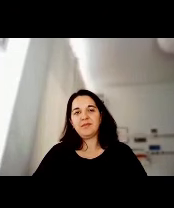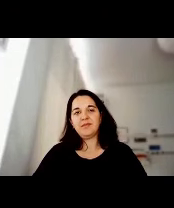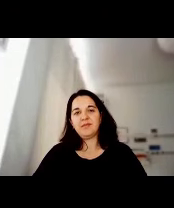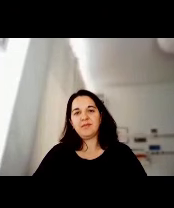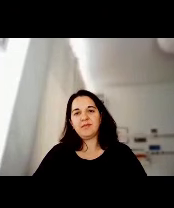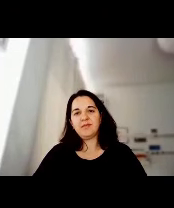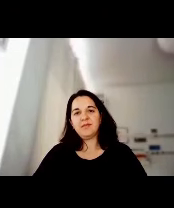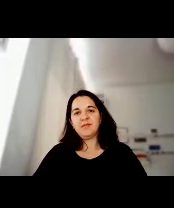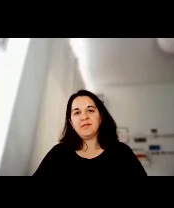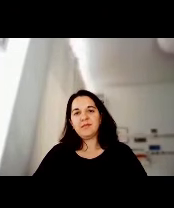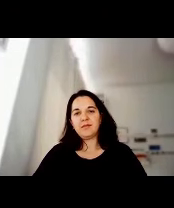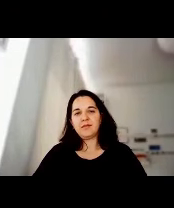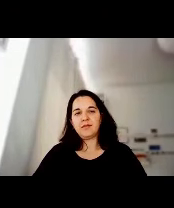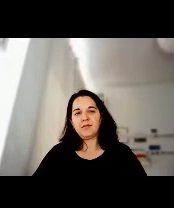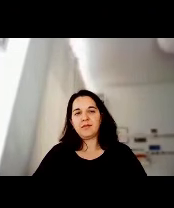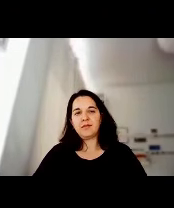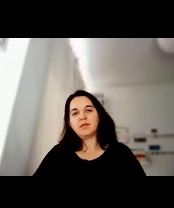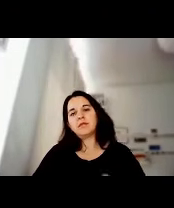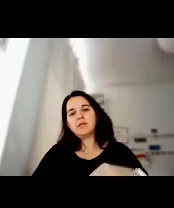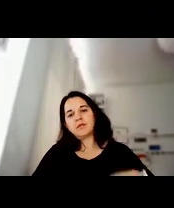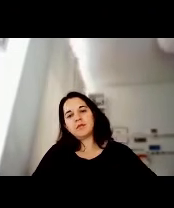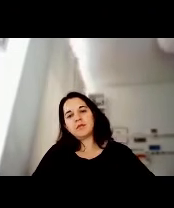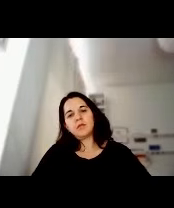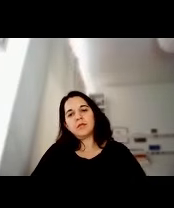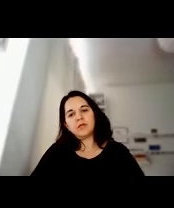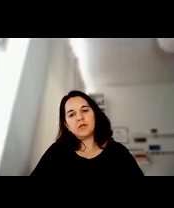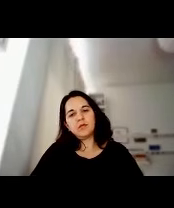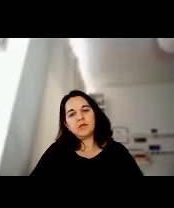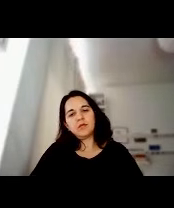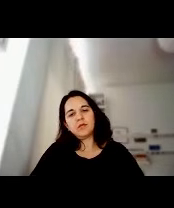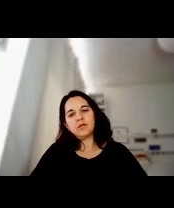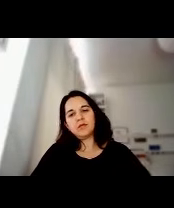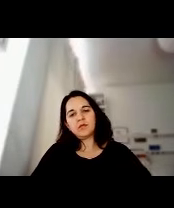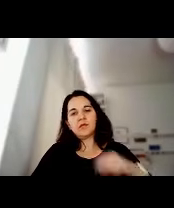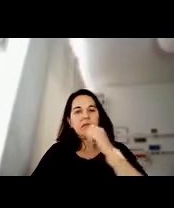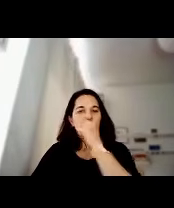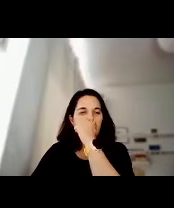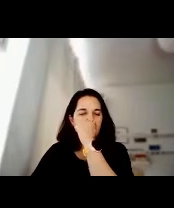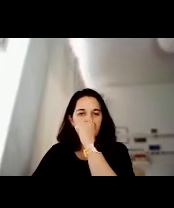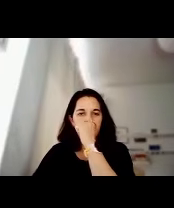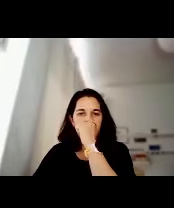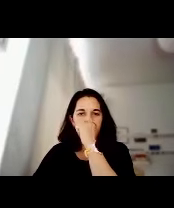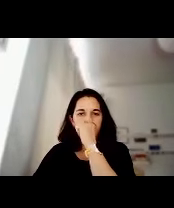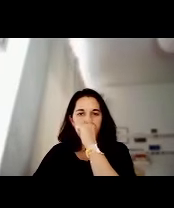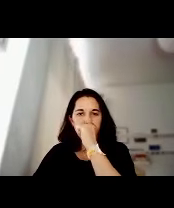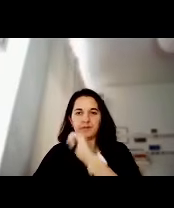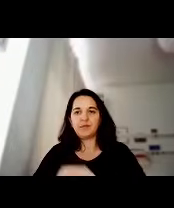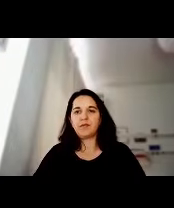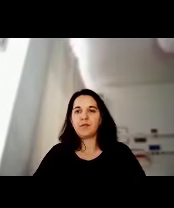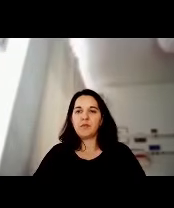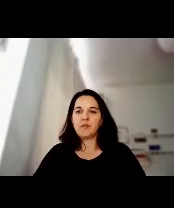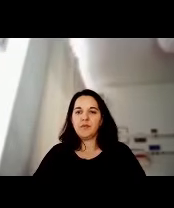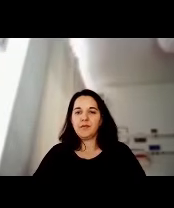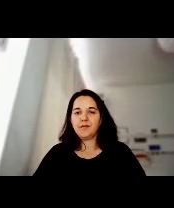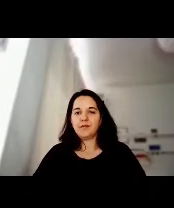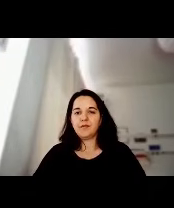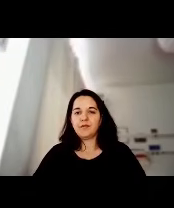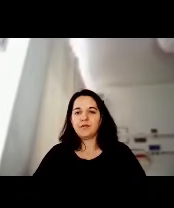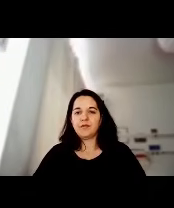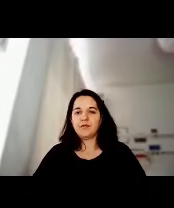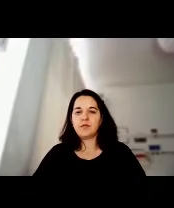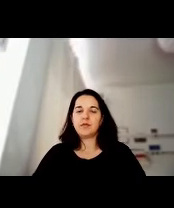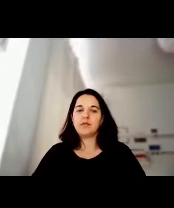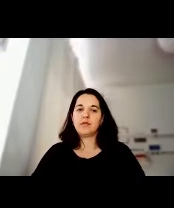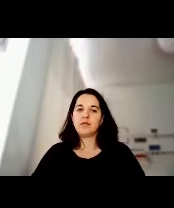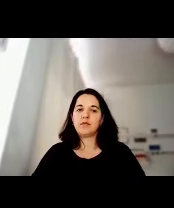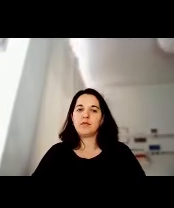However, speaking with researchers Carolina Bandinelli and Alessandro Gandini, Sandra, who's a 35-year-old dating app user